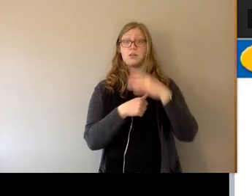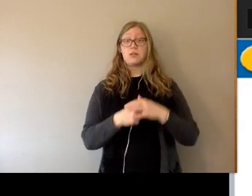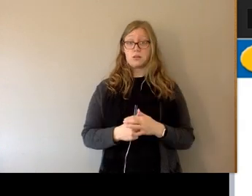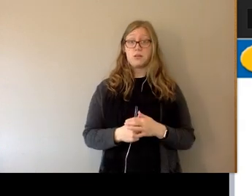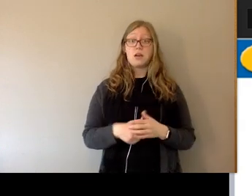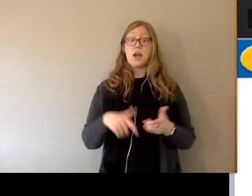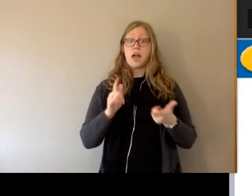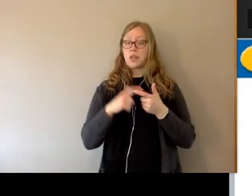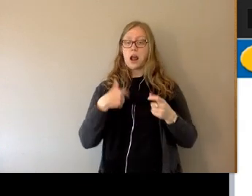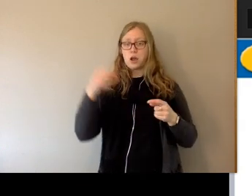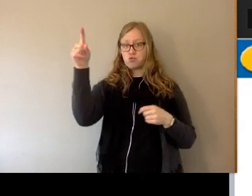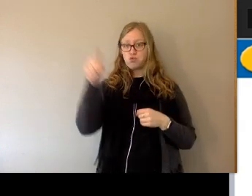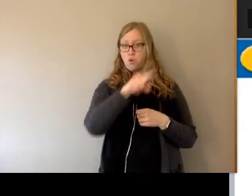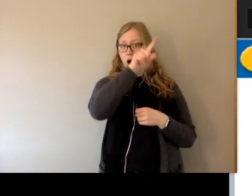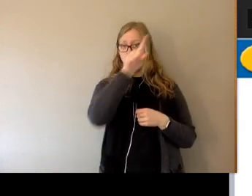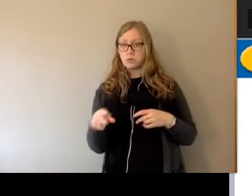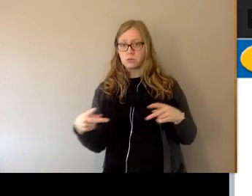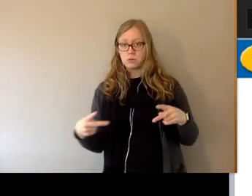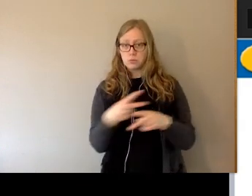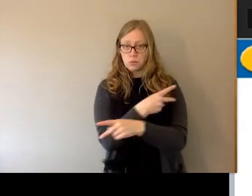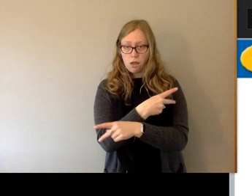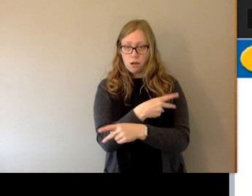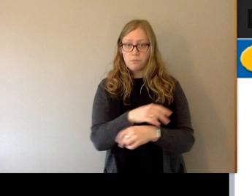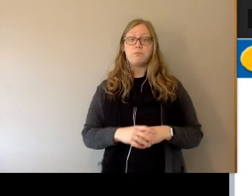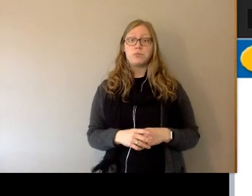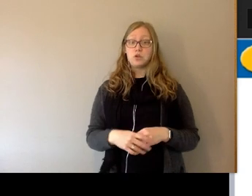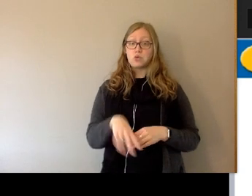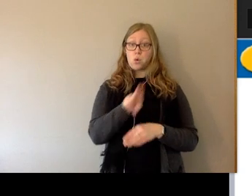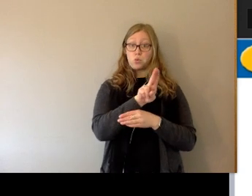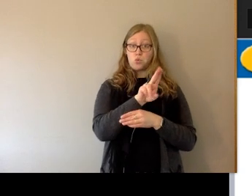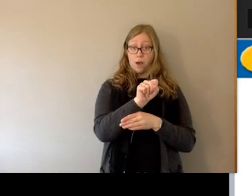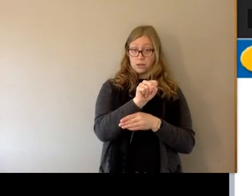cross multiply. So this US is going to be